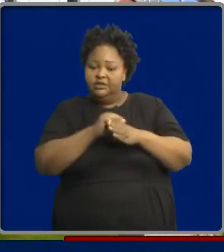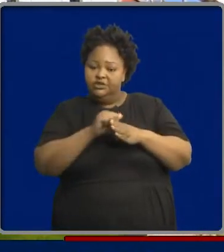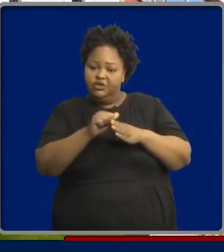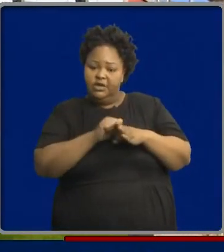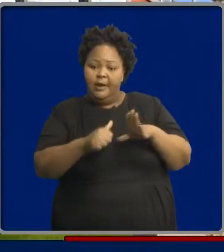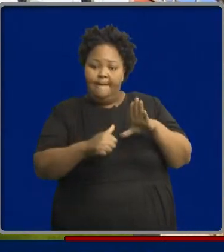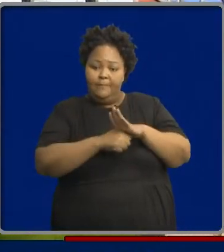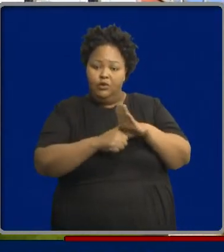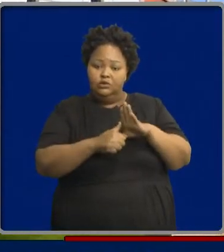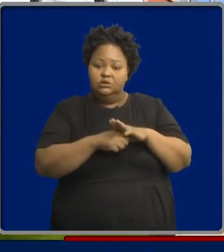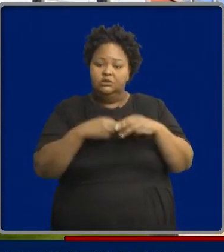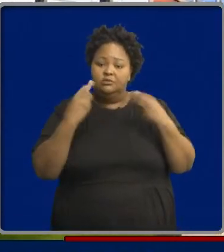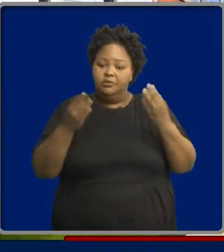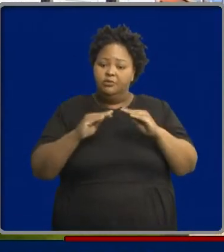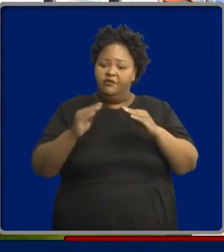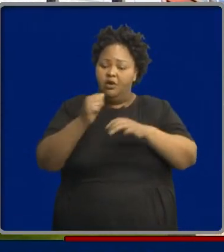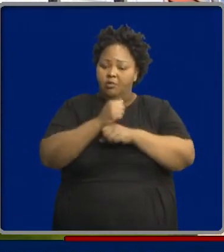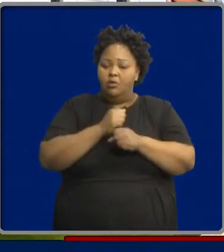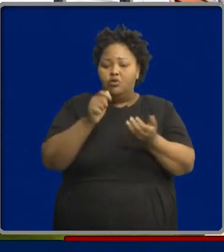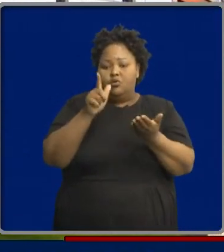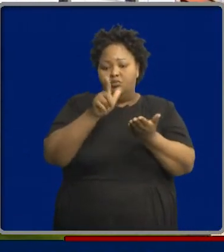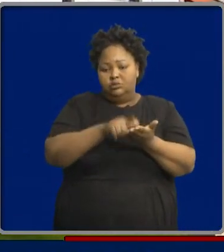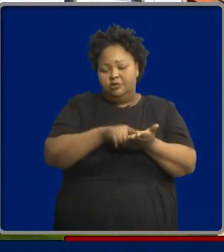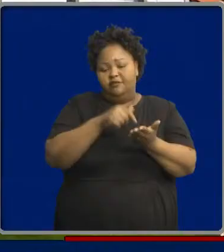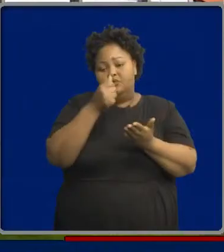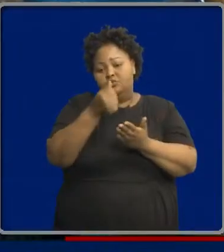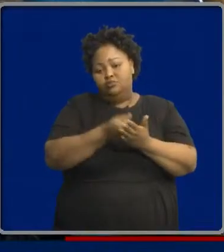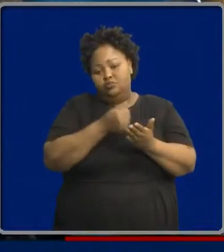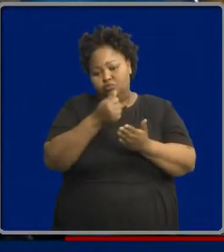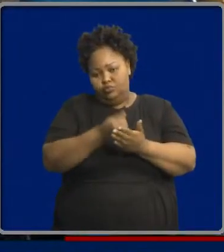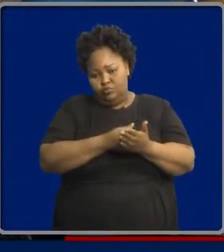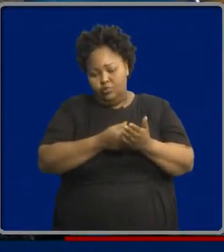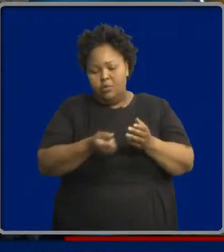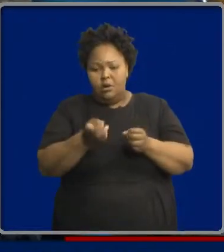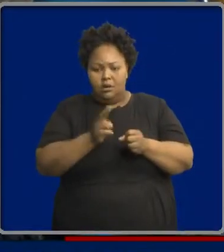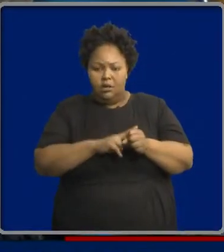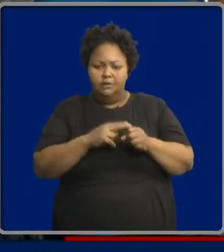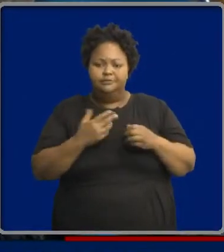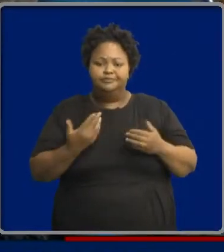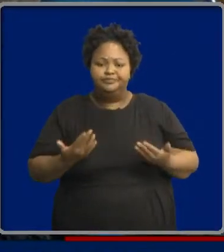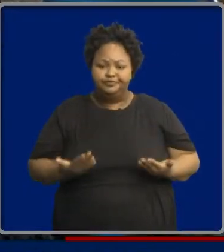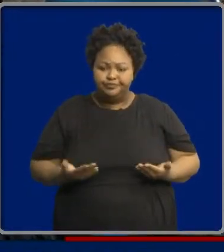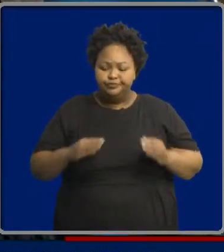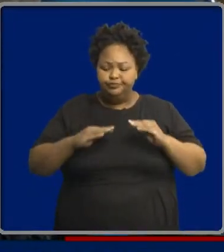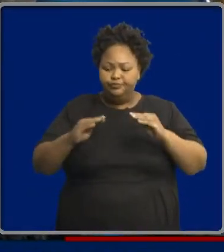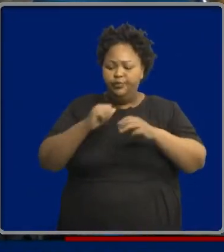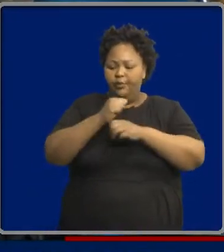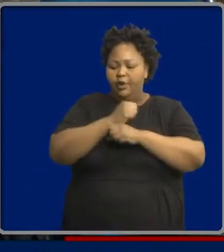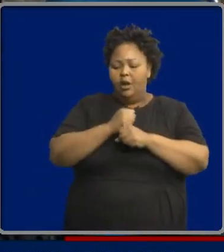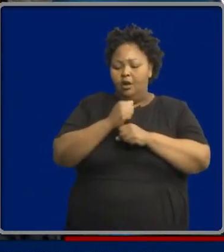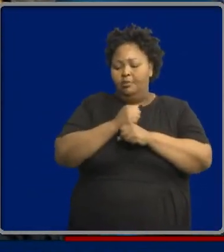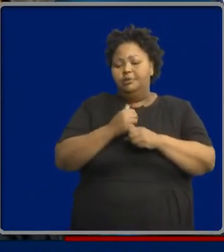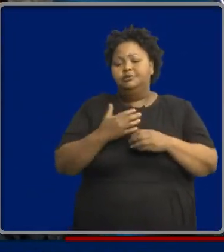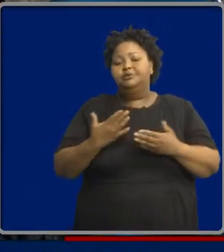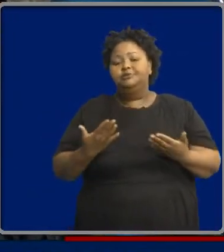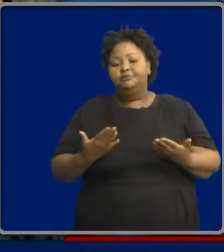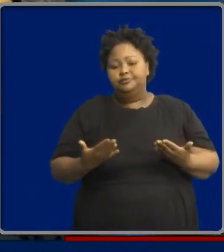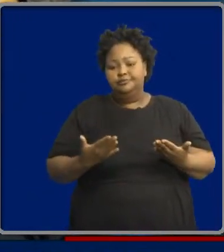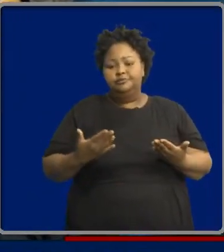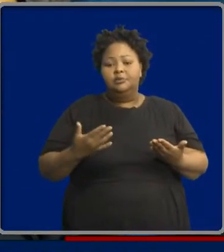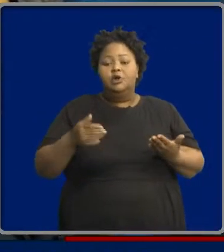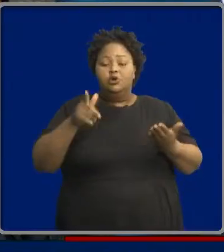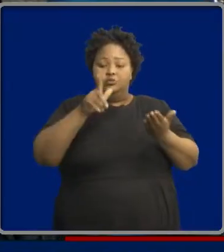of such a law. The committee recommended reputable experts to impart knowledge to the nuclear and radiation regulatory body to avoid